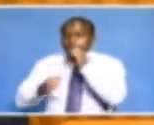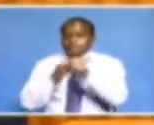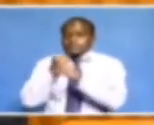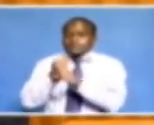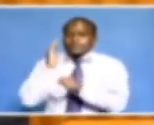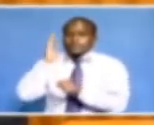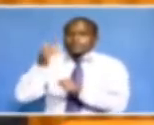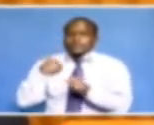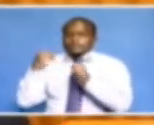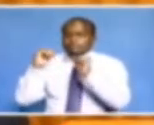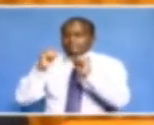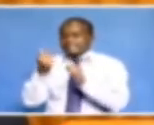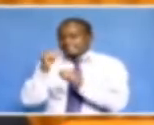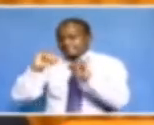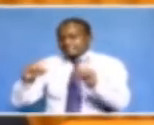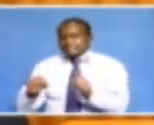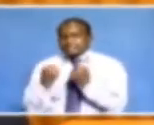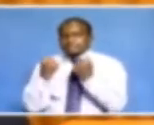least saved